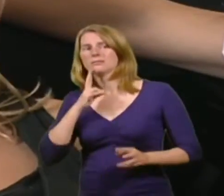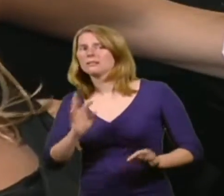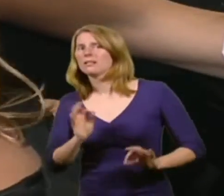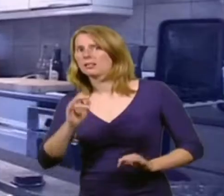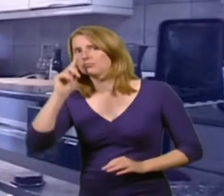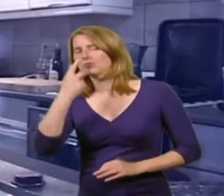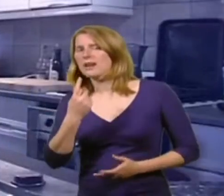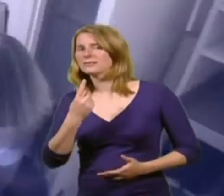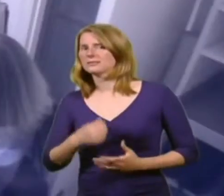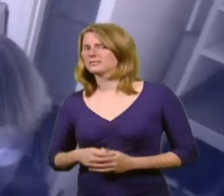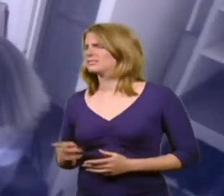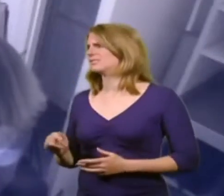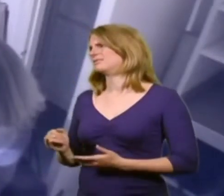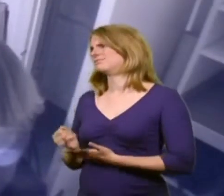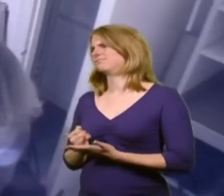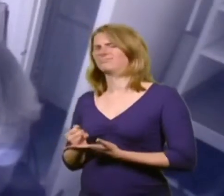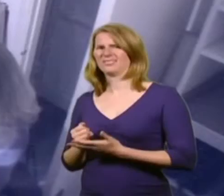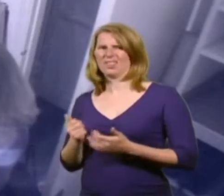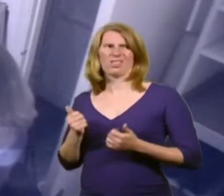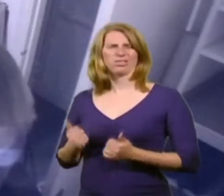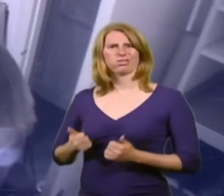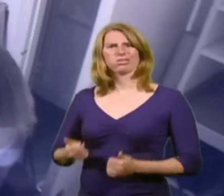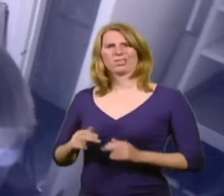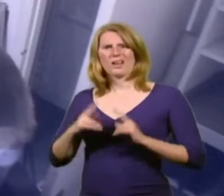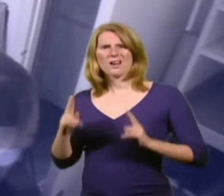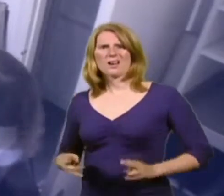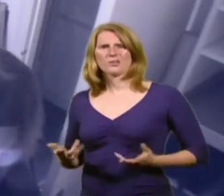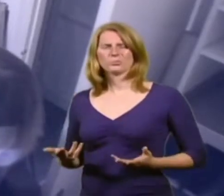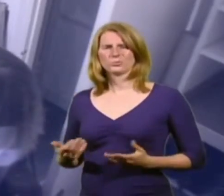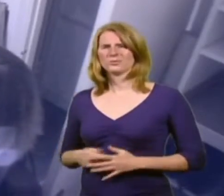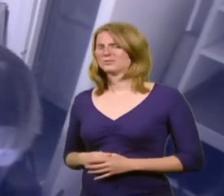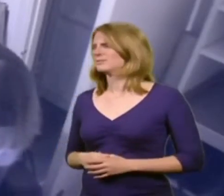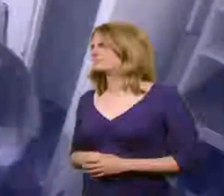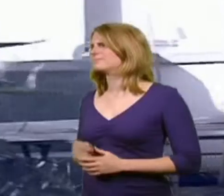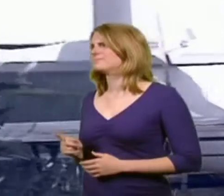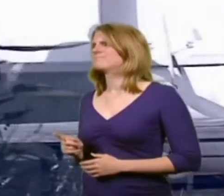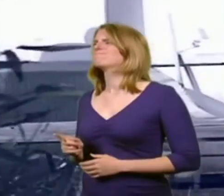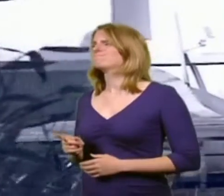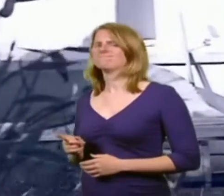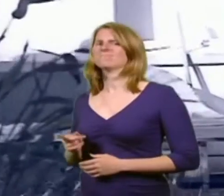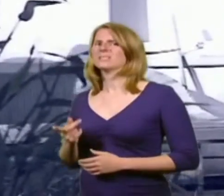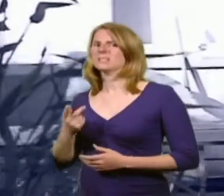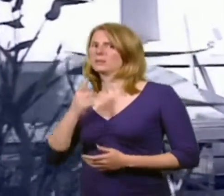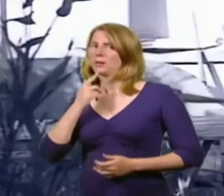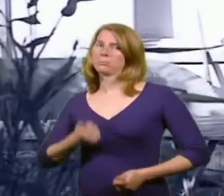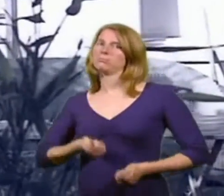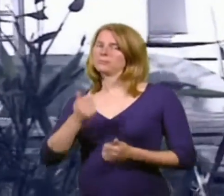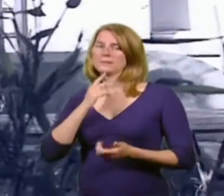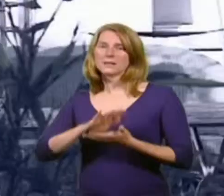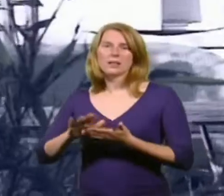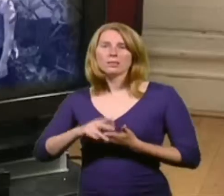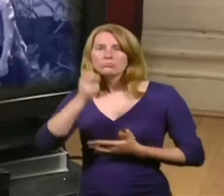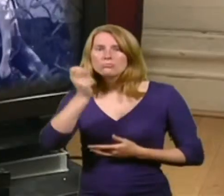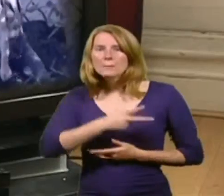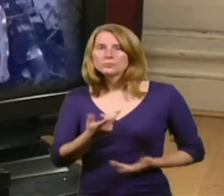nasty, grubby house. I suppose you could have it as a study or something if you cleared all this rubbish out. It would be so nice if they tidied it